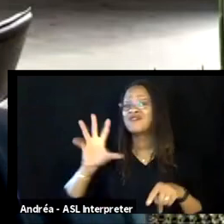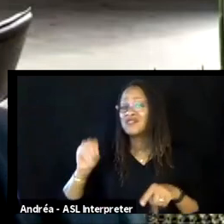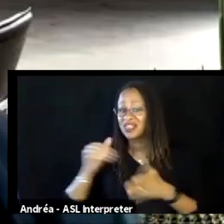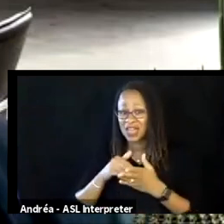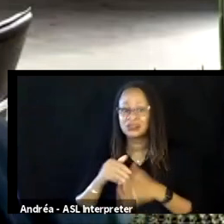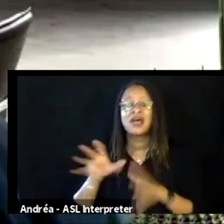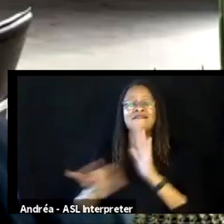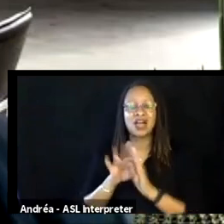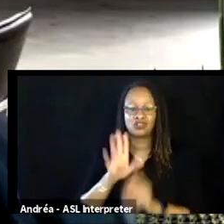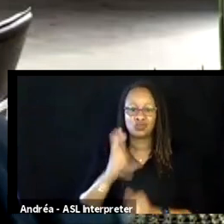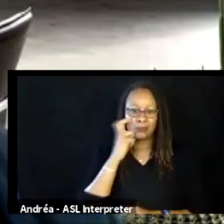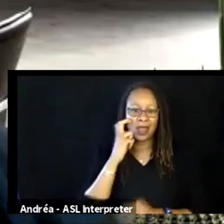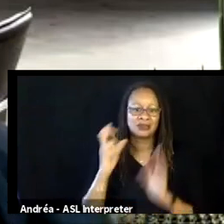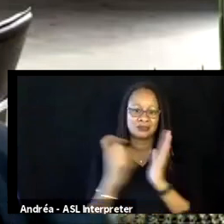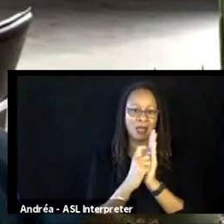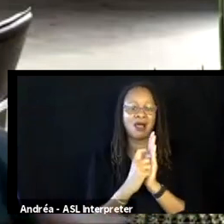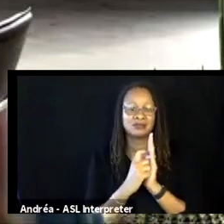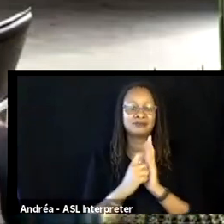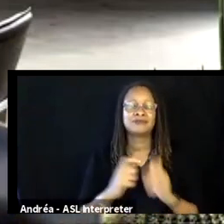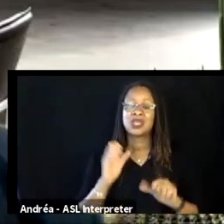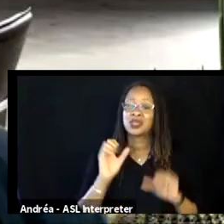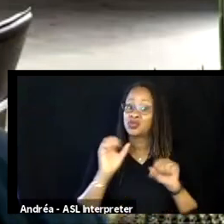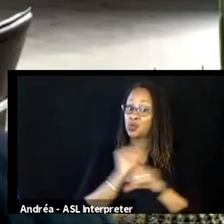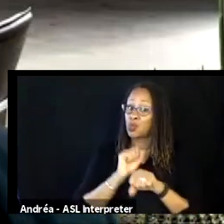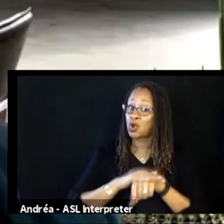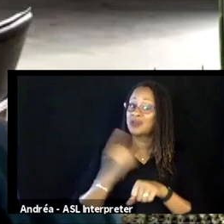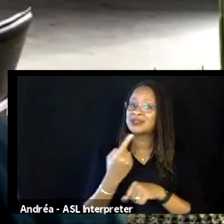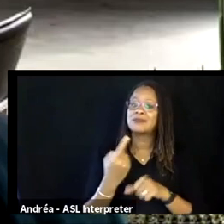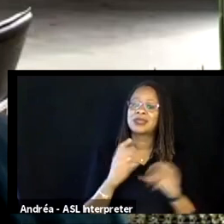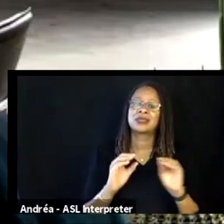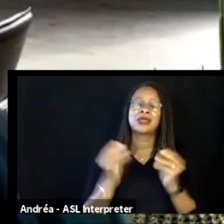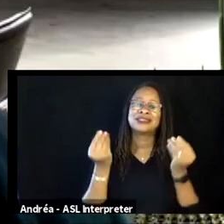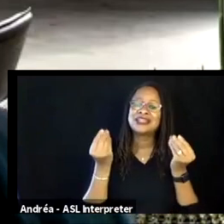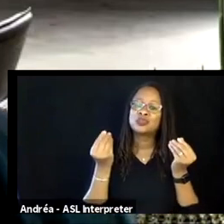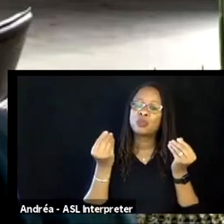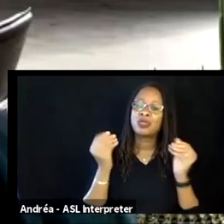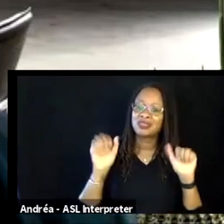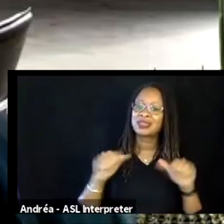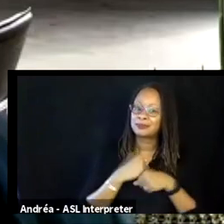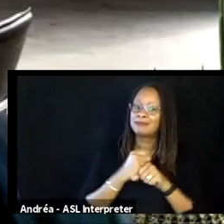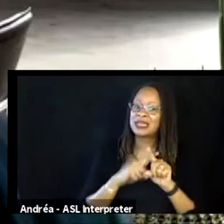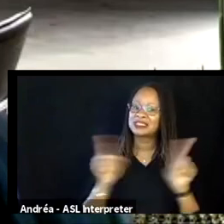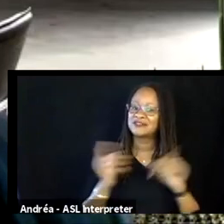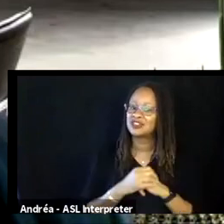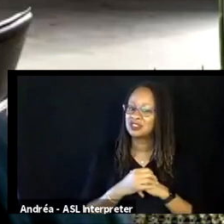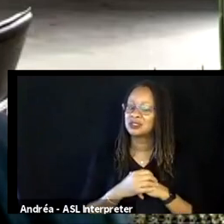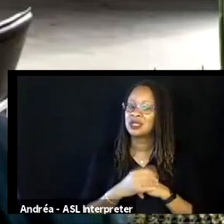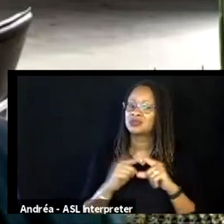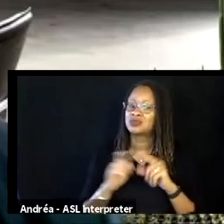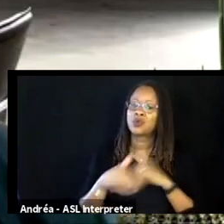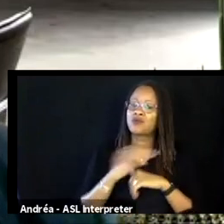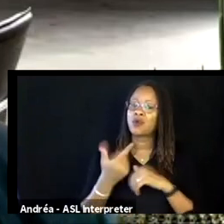find those blind spots. And you can work on something tangible that can make a difference to your overall